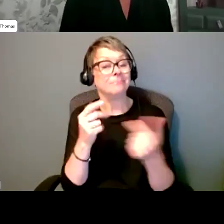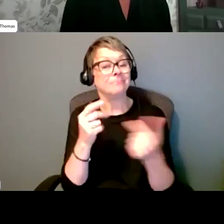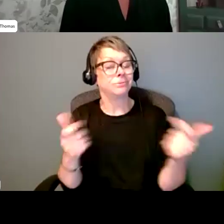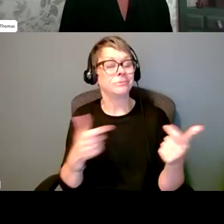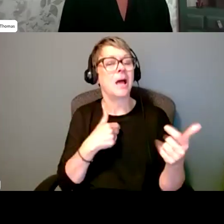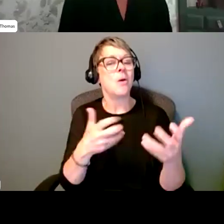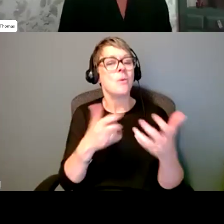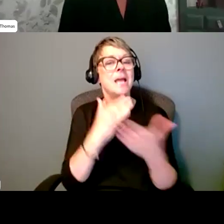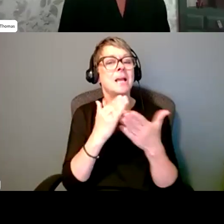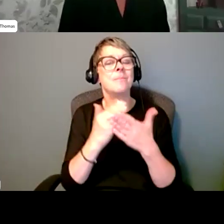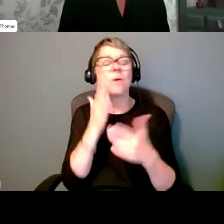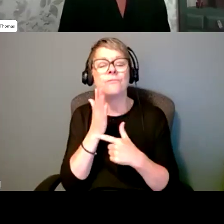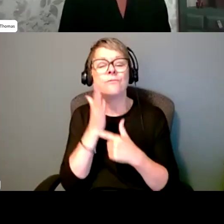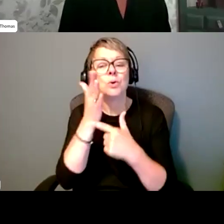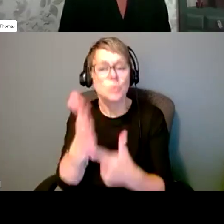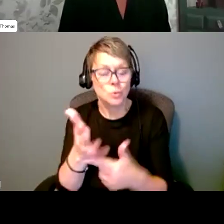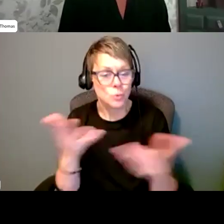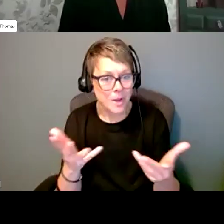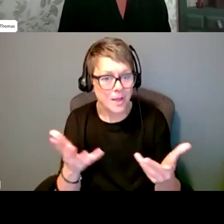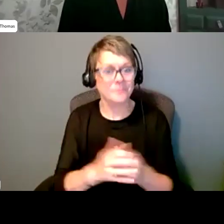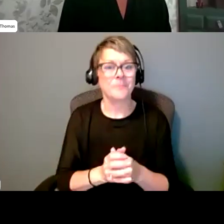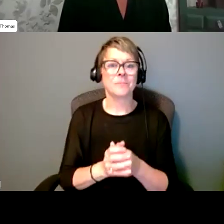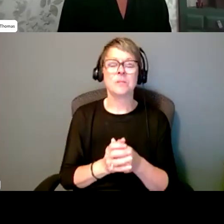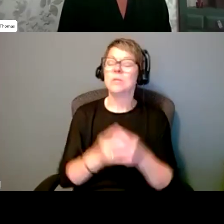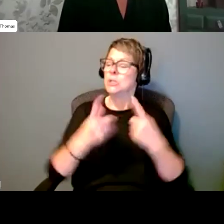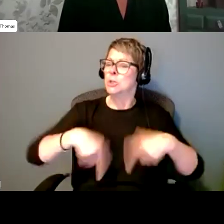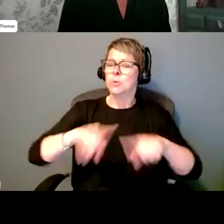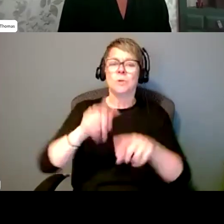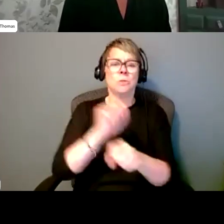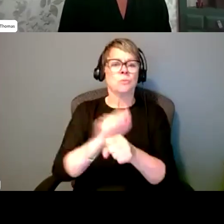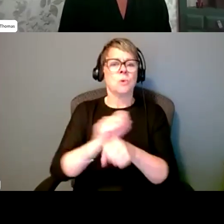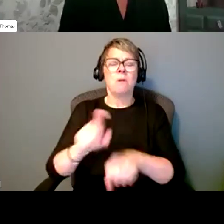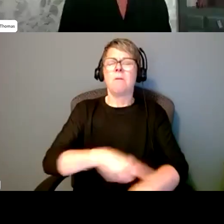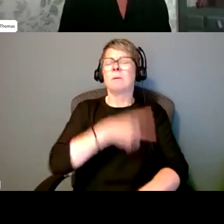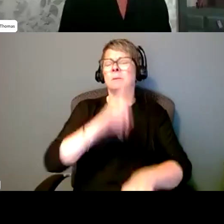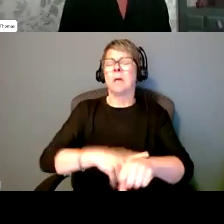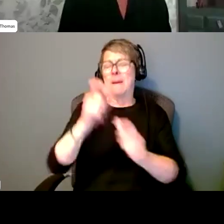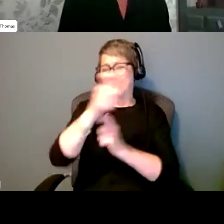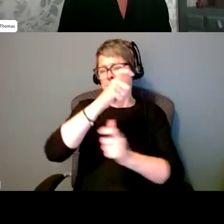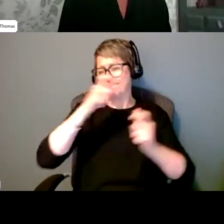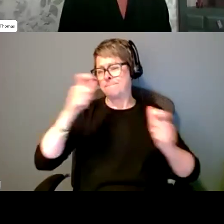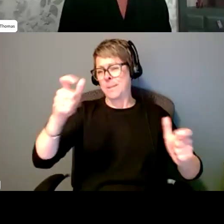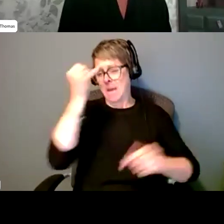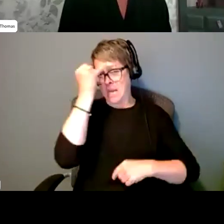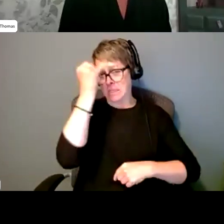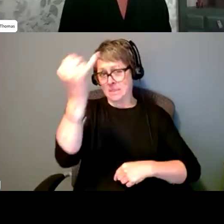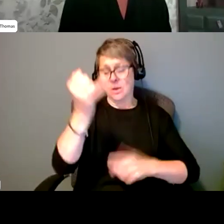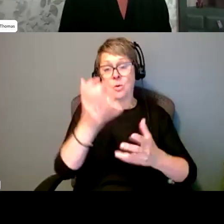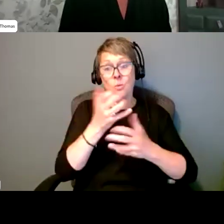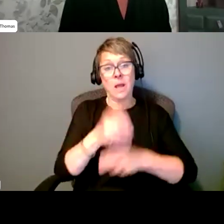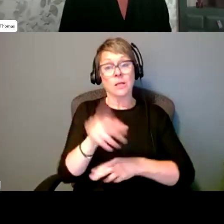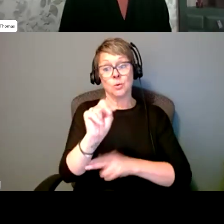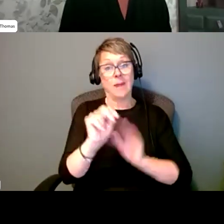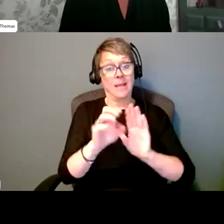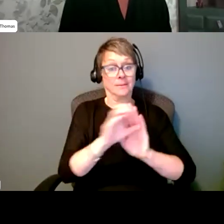can. We worked a long time. We had a big idea. The big idea was we want a UN convention on the